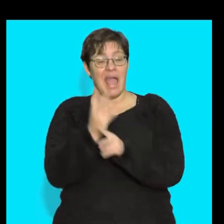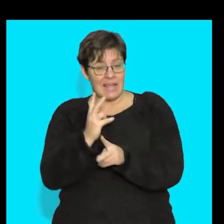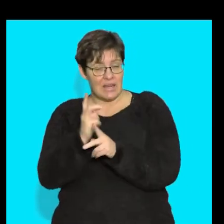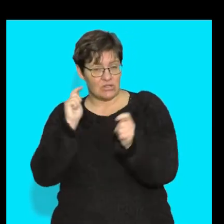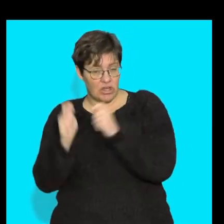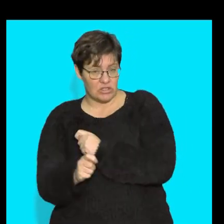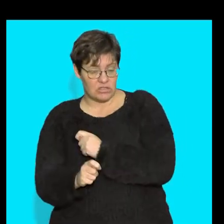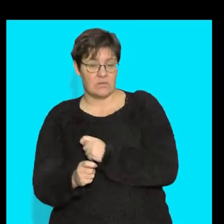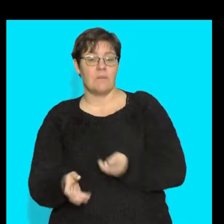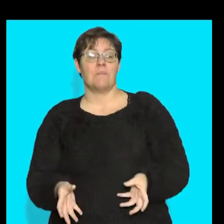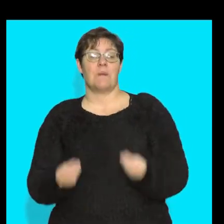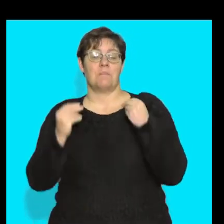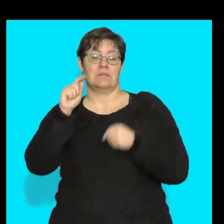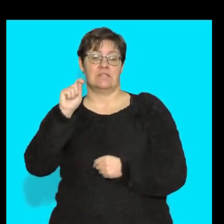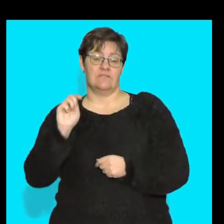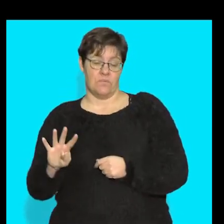get to T4.